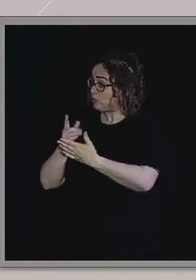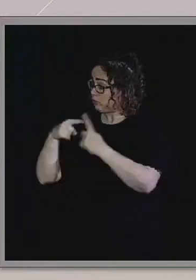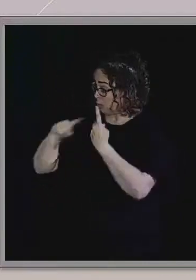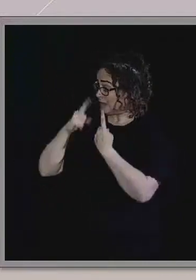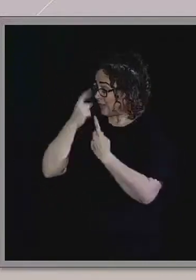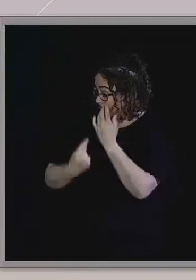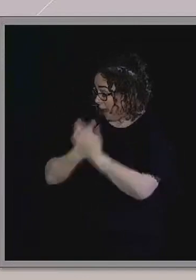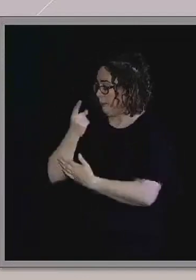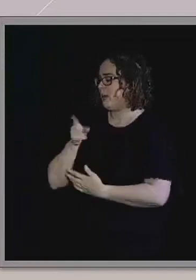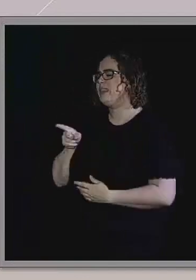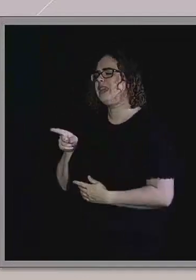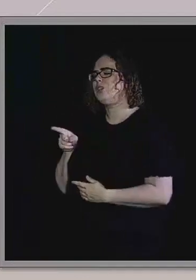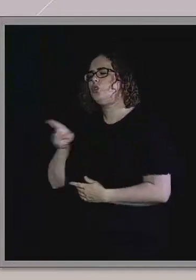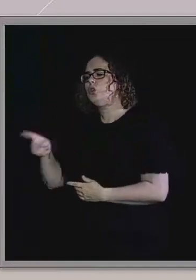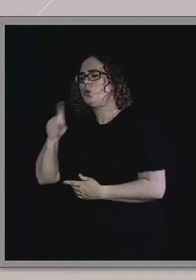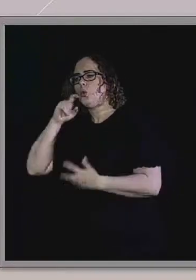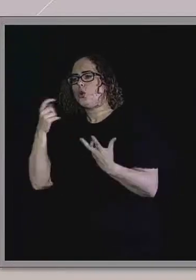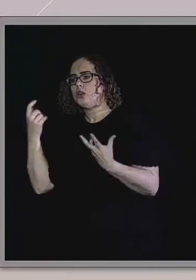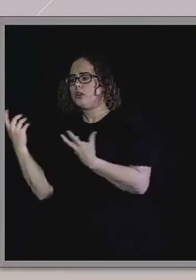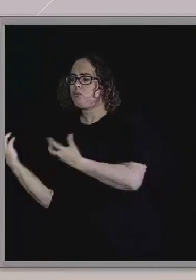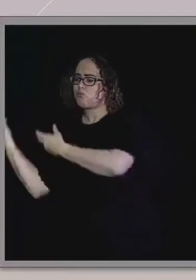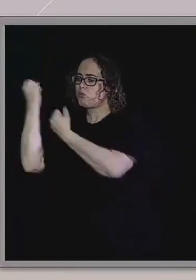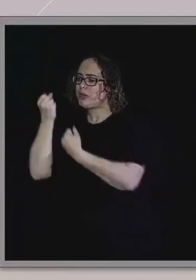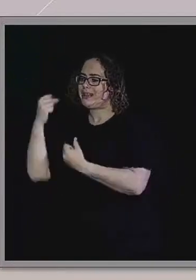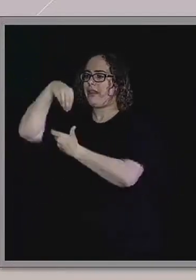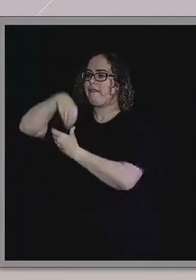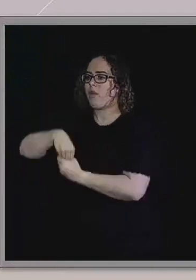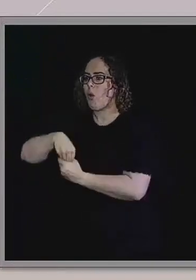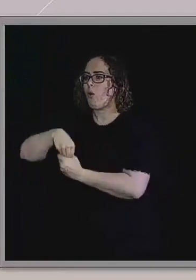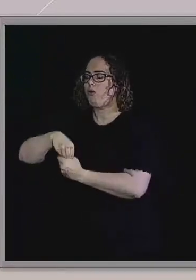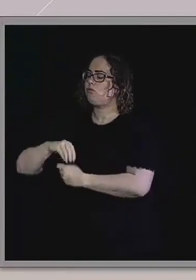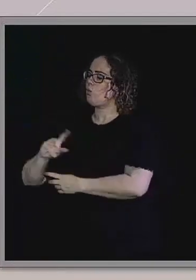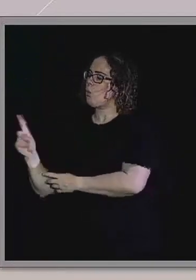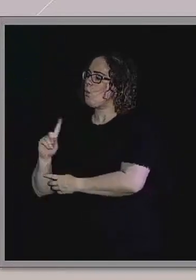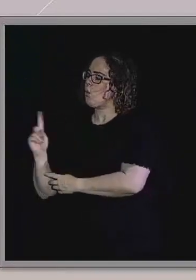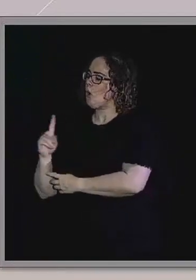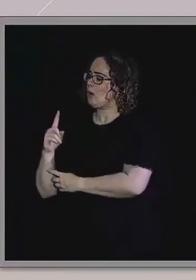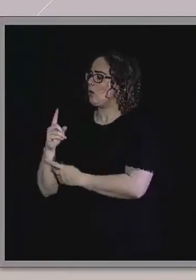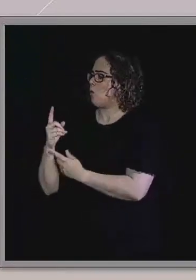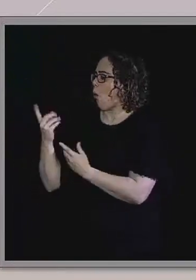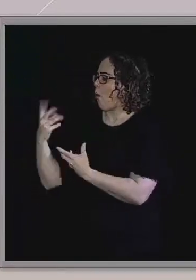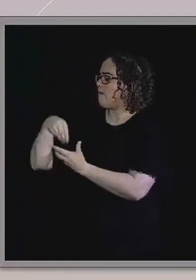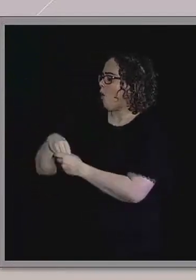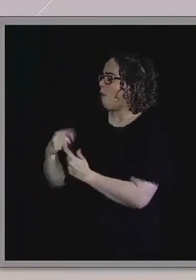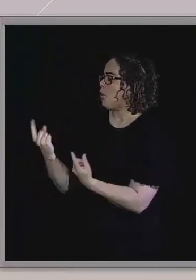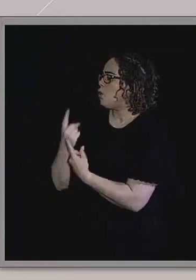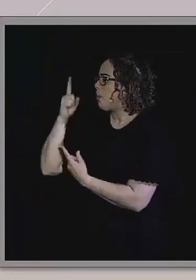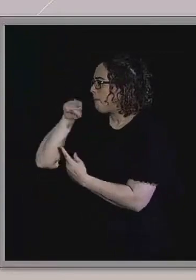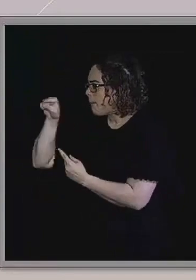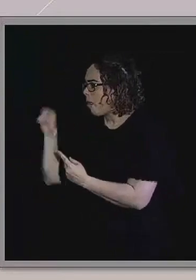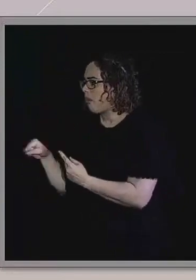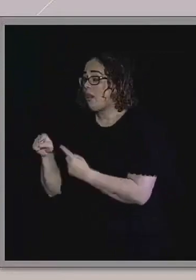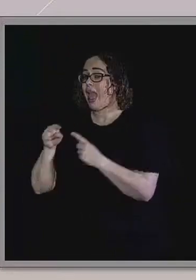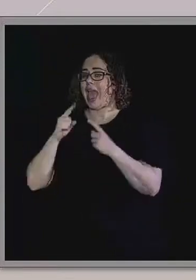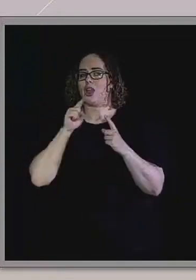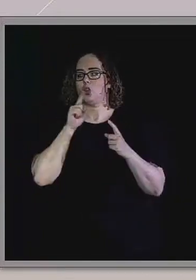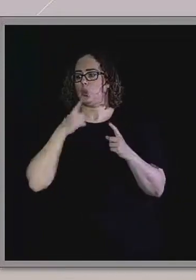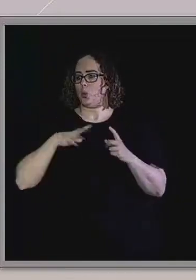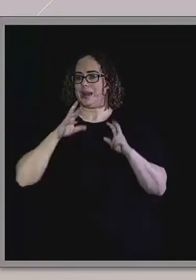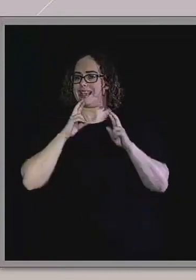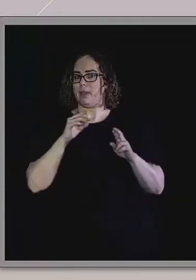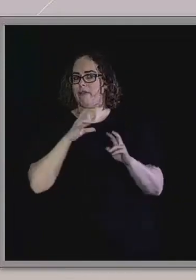it? And what response would you want from Fortescue, not the chairman, but the company?